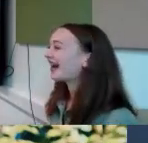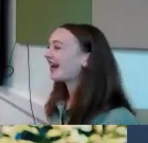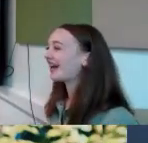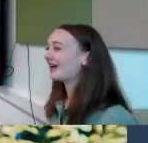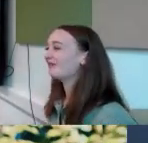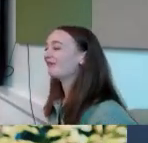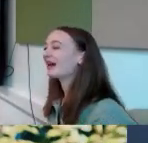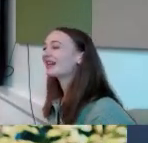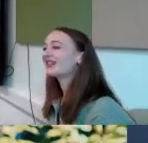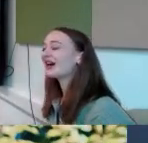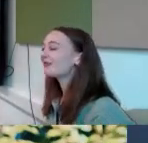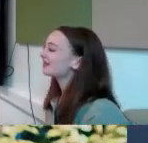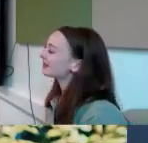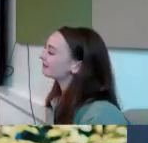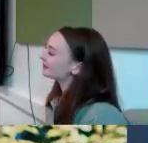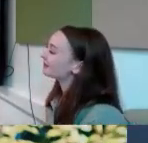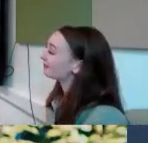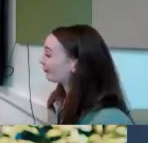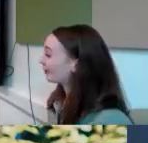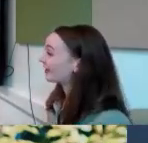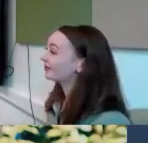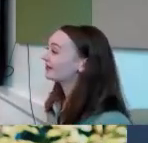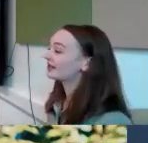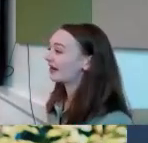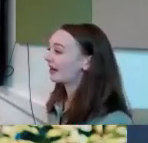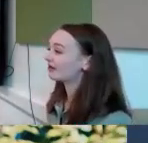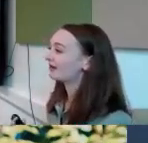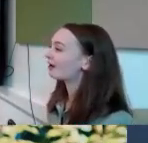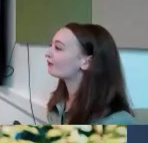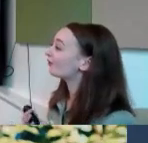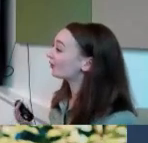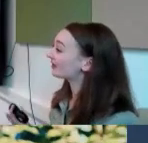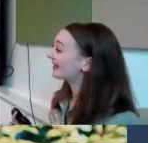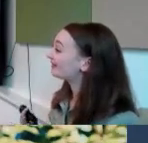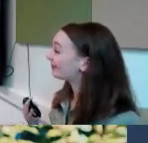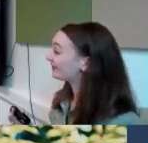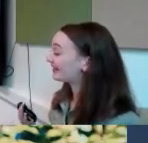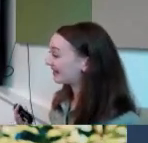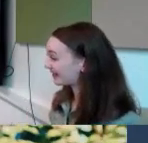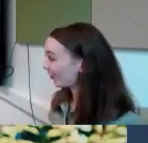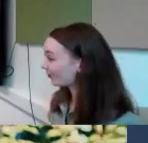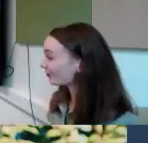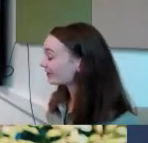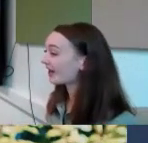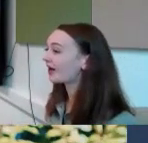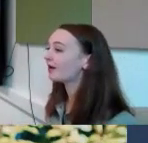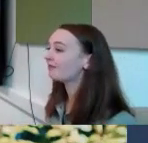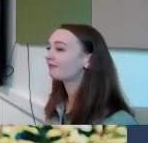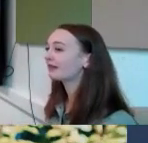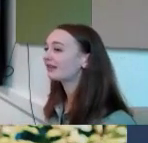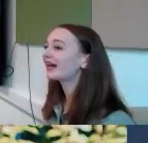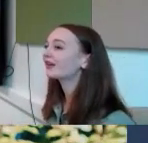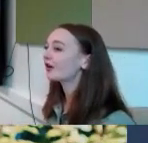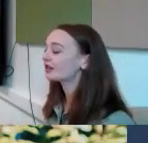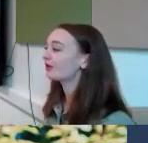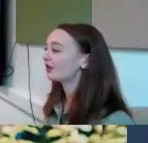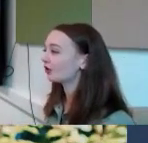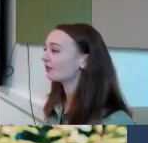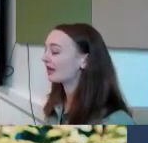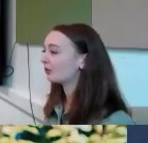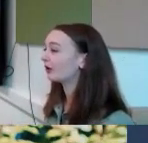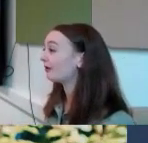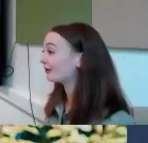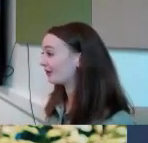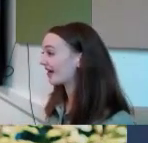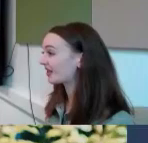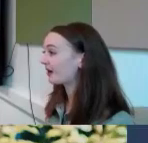disability. I started with the symptoms of my chronic illness when I was about 14, 15 years old. Like lots of other